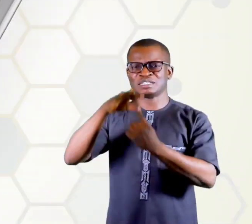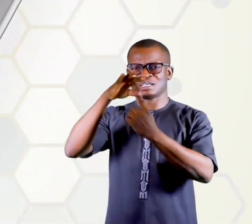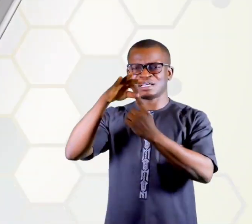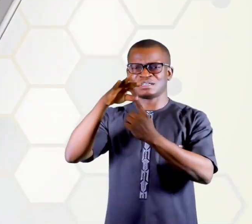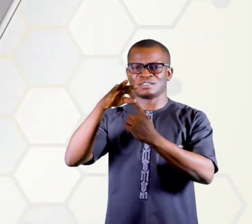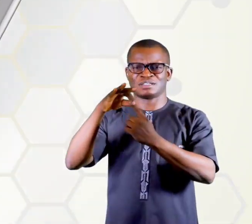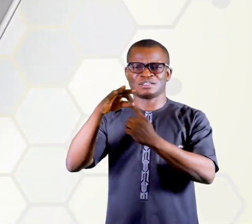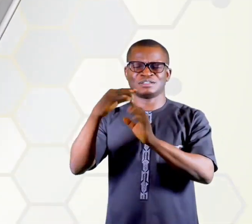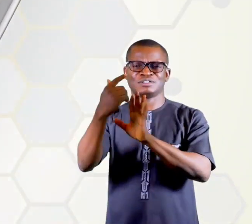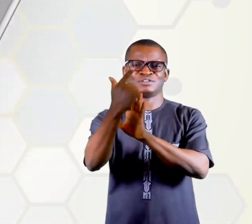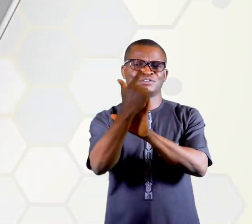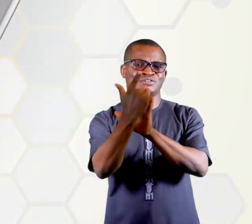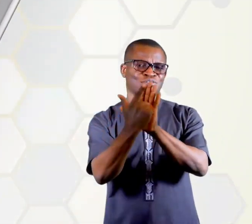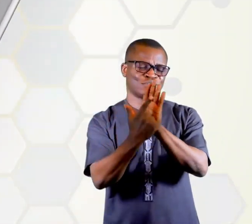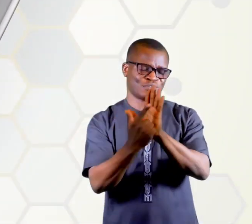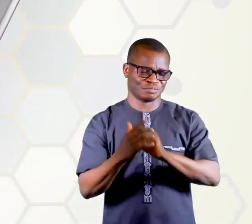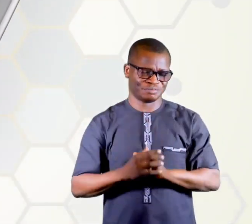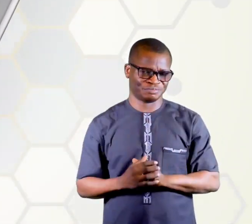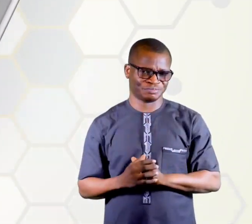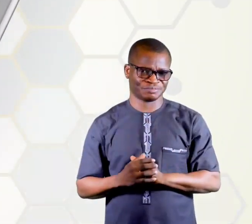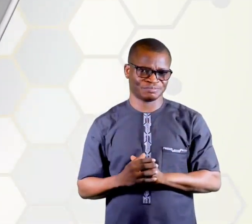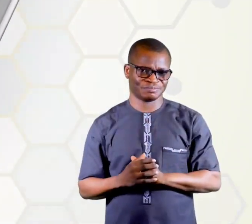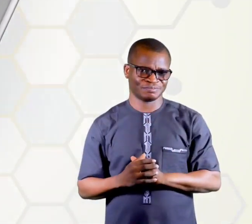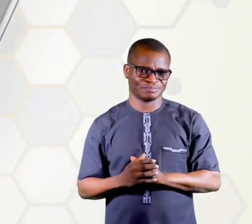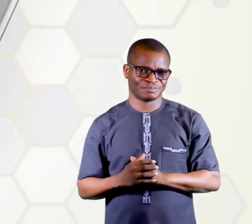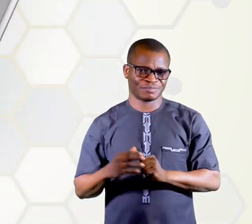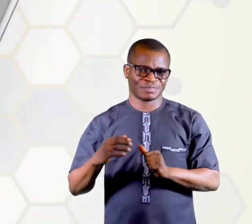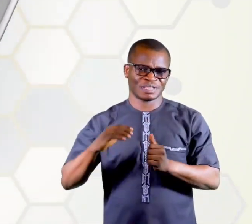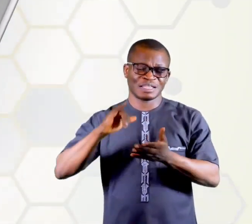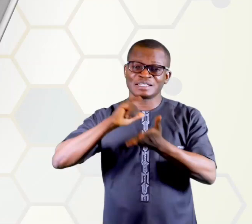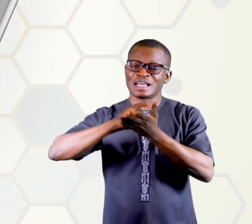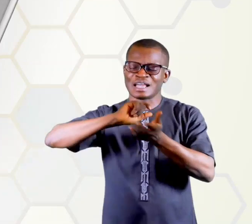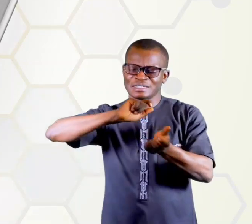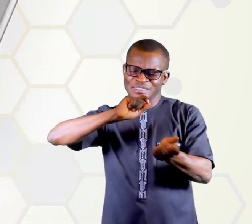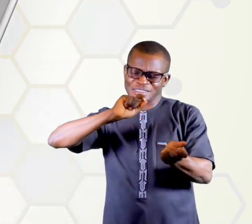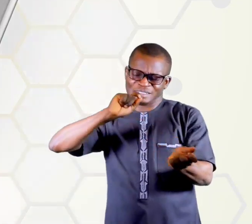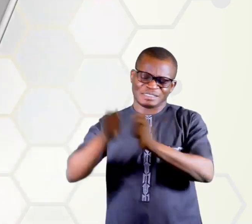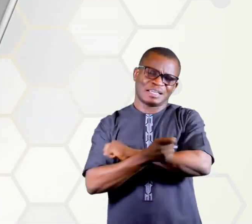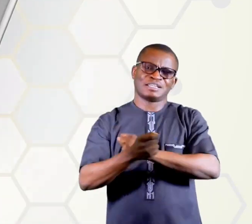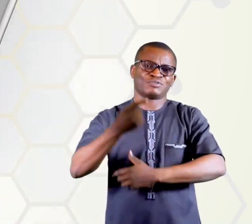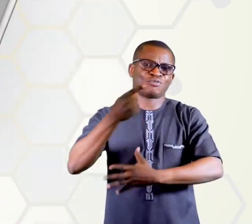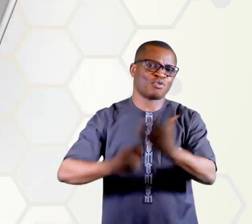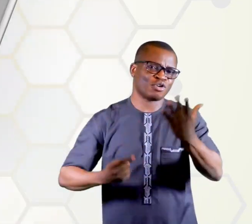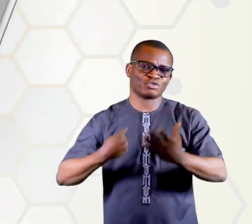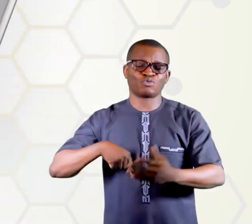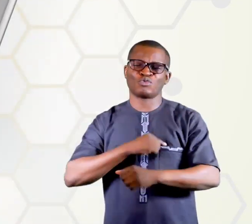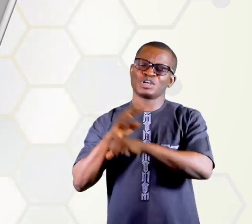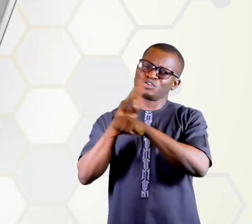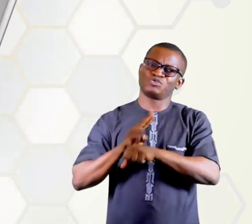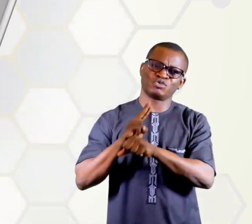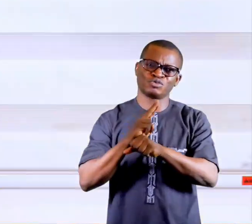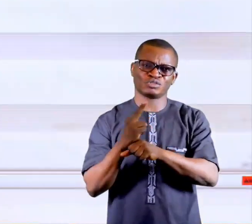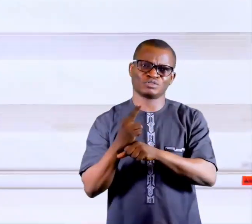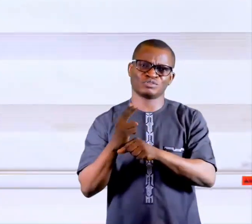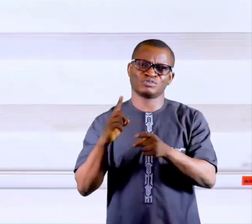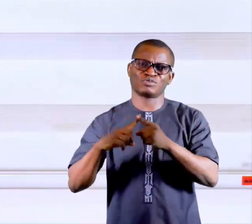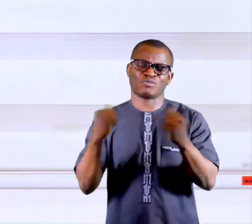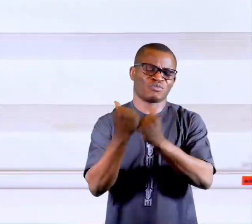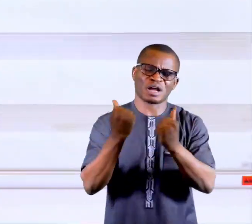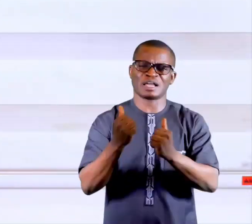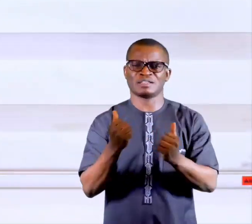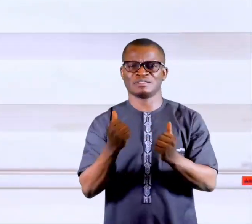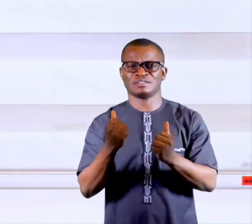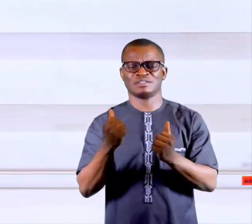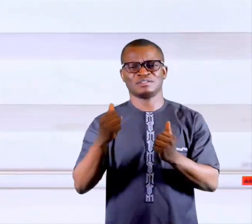document, is a revolutionary law that changed the dynamics of what we use to fight sexual